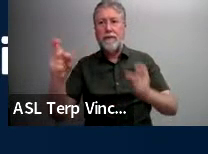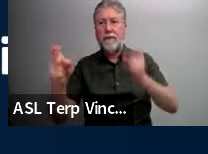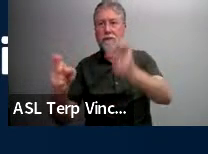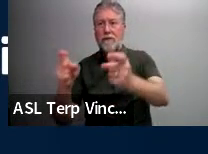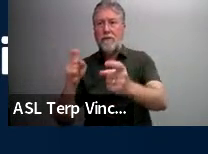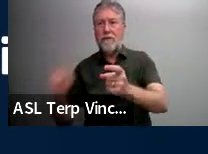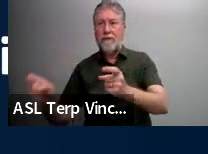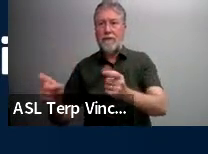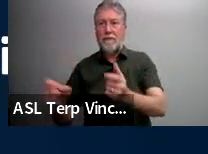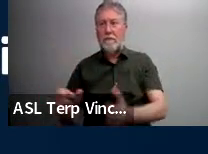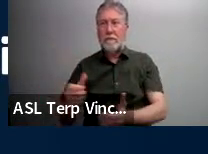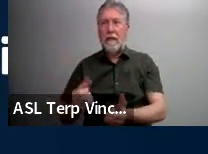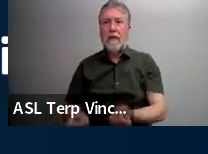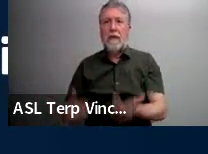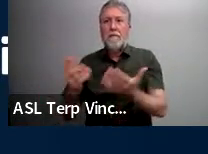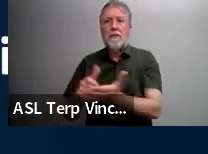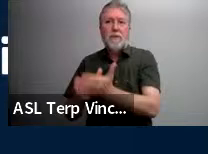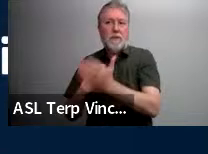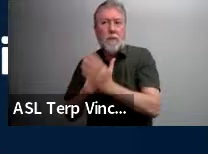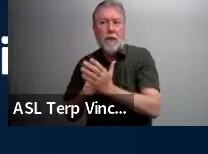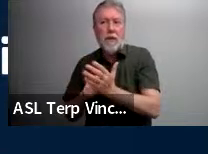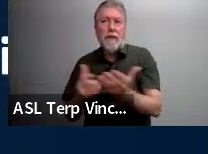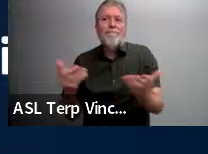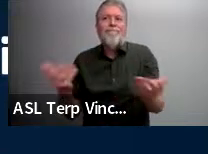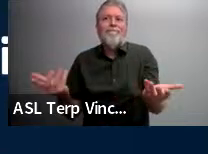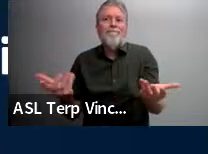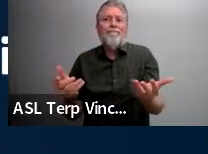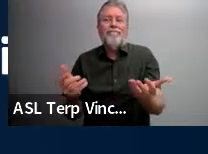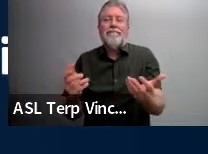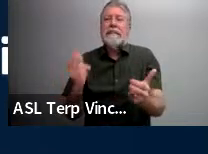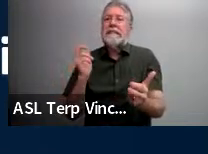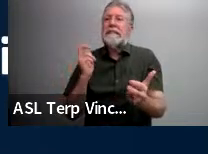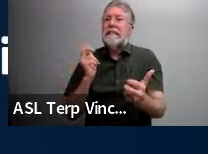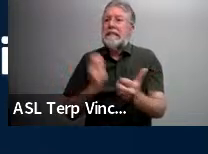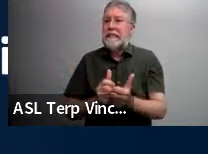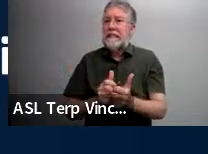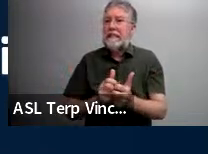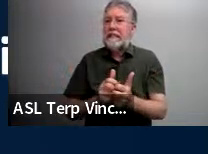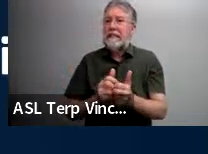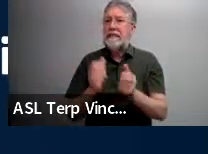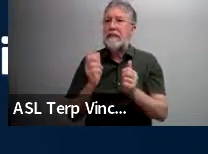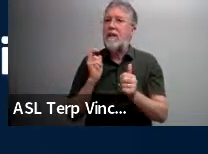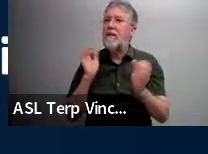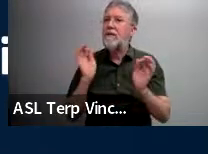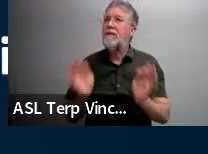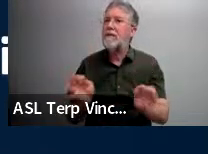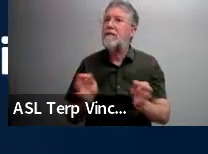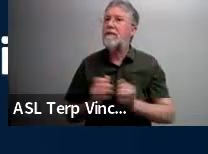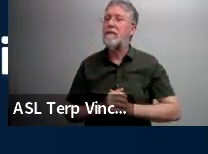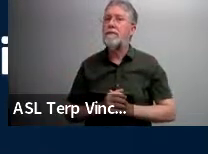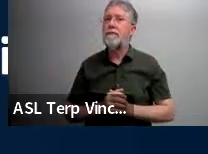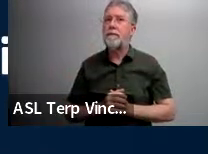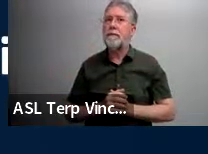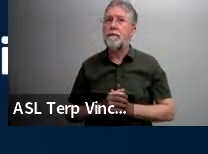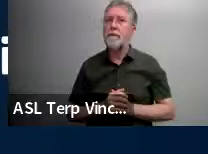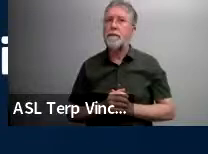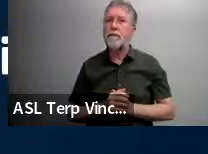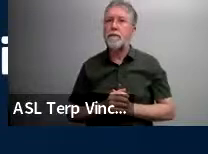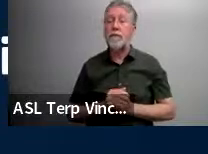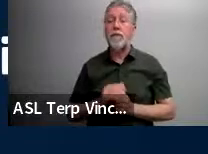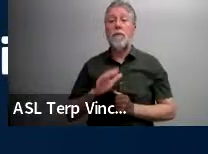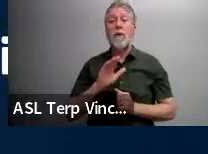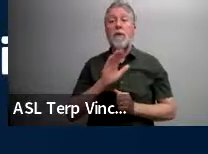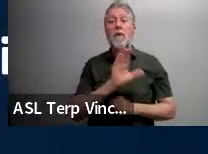needs can be really challenging. So the system is set